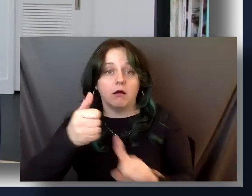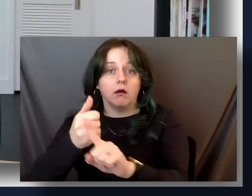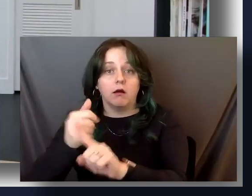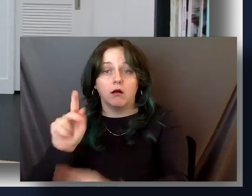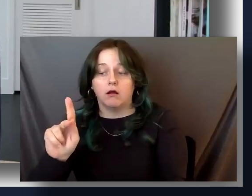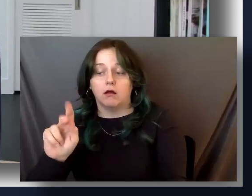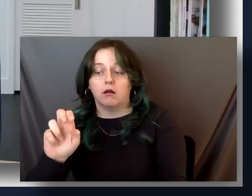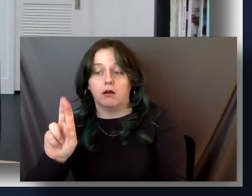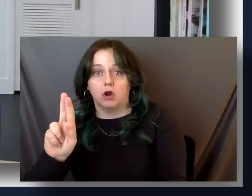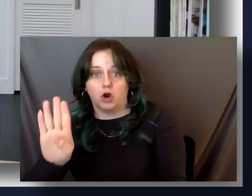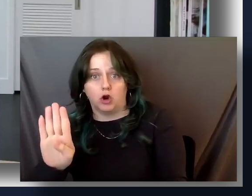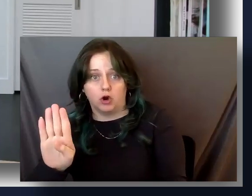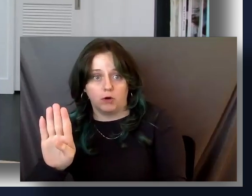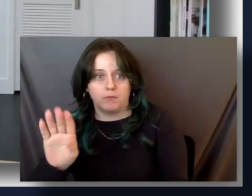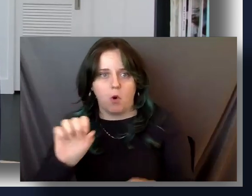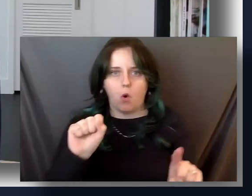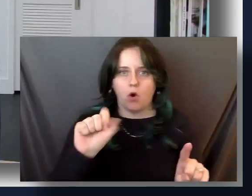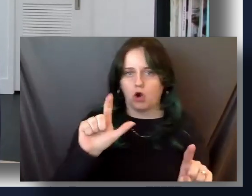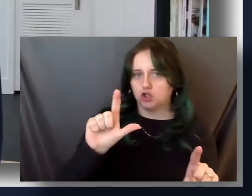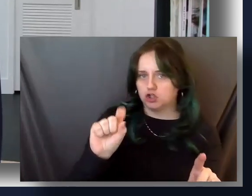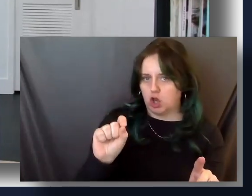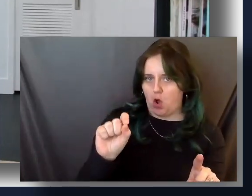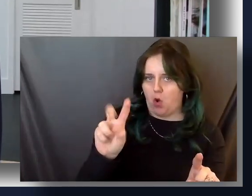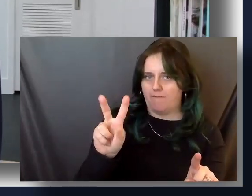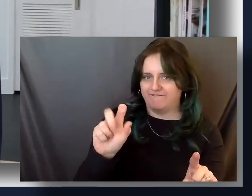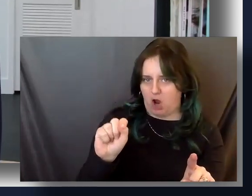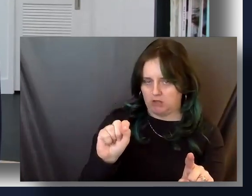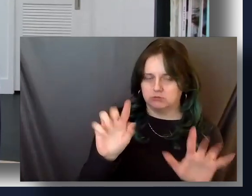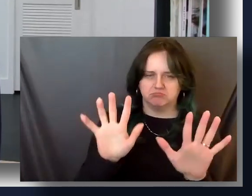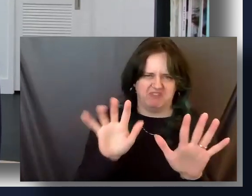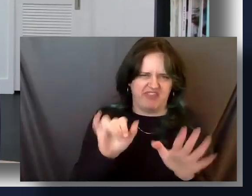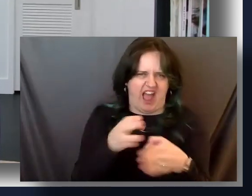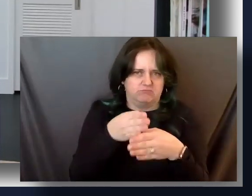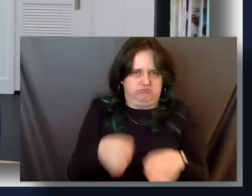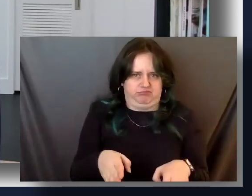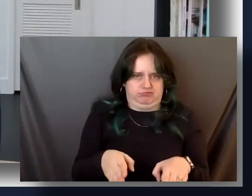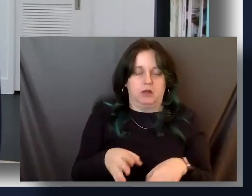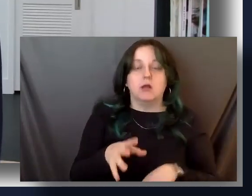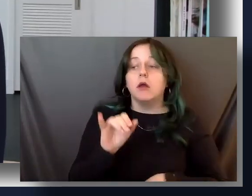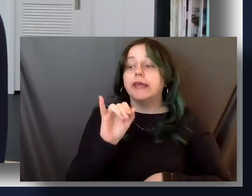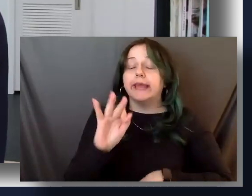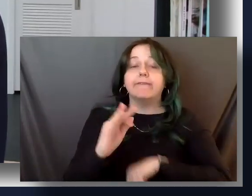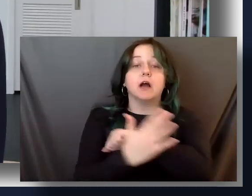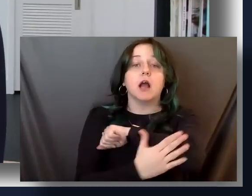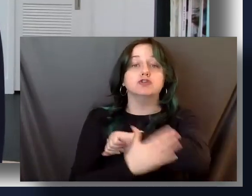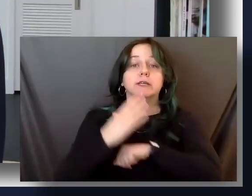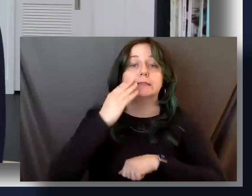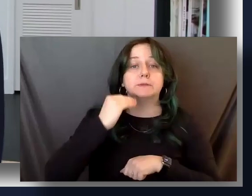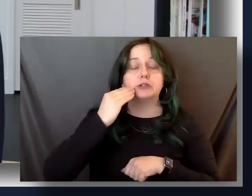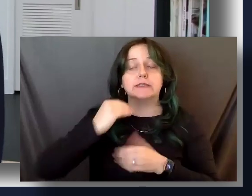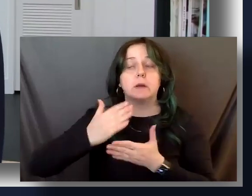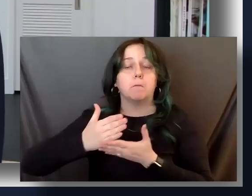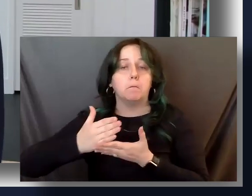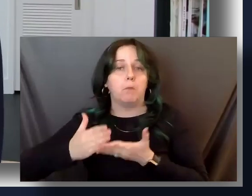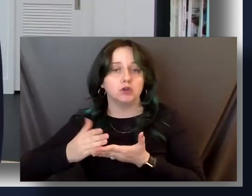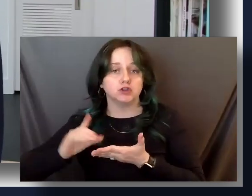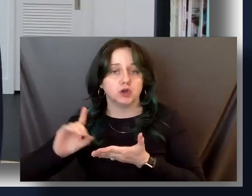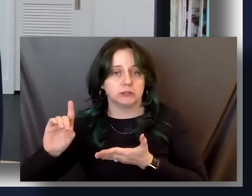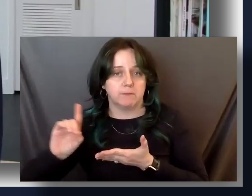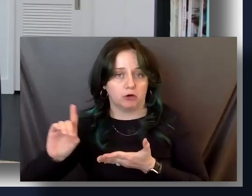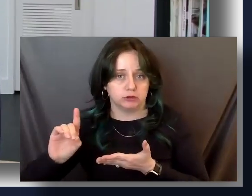or Croat. If a country had these two features, if it was a partial democracy